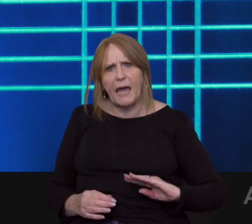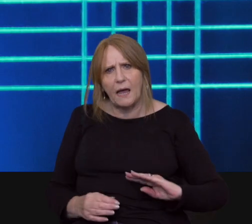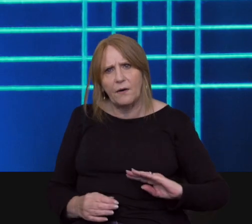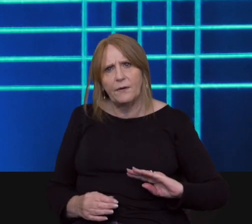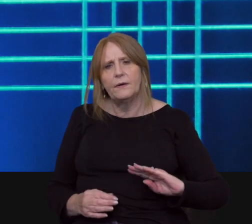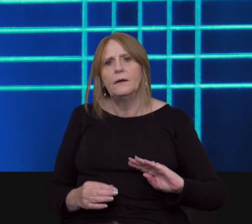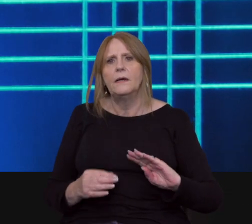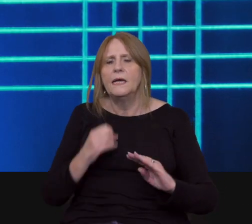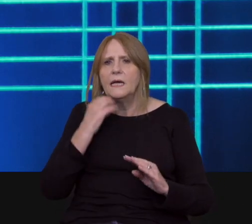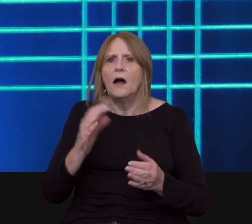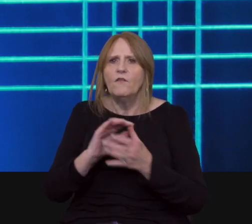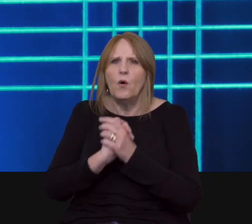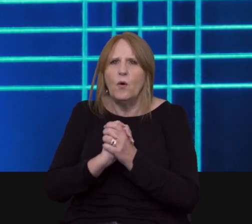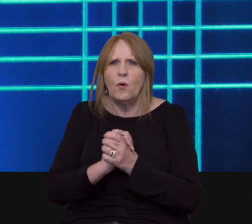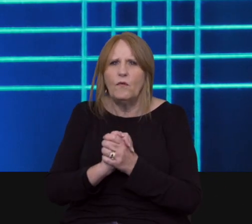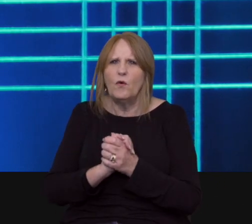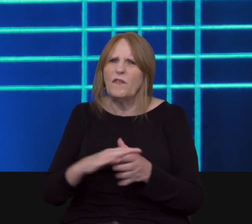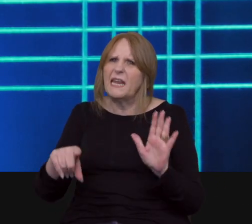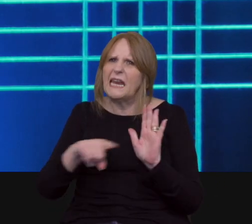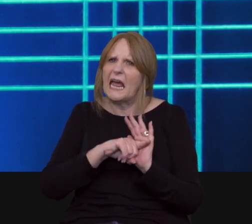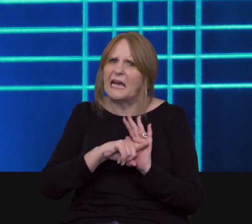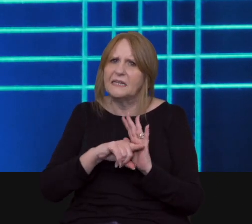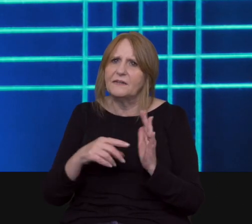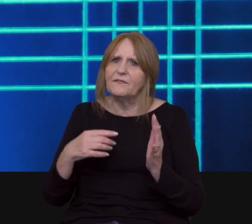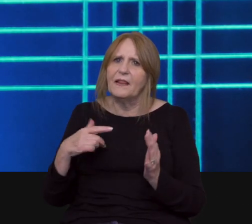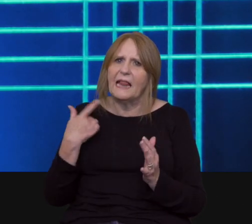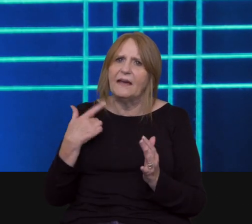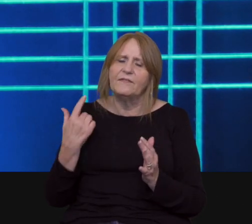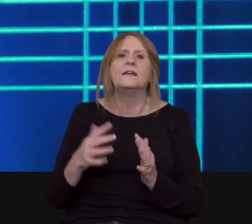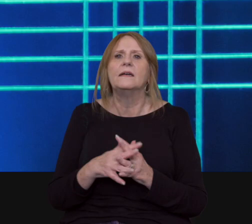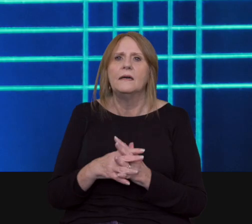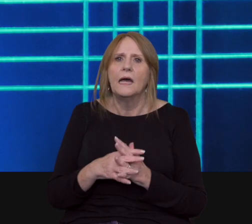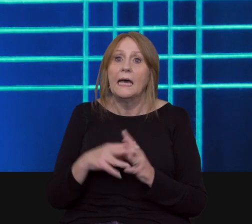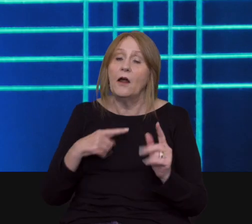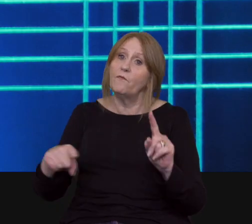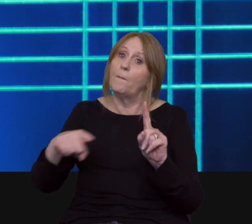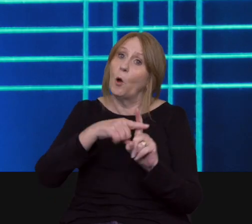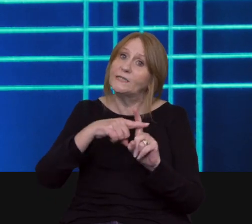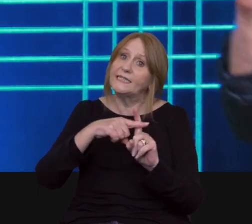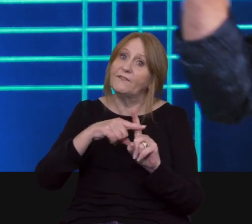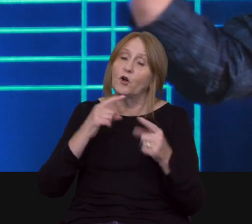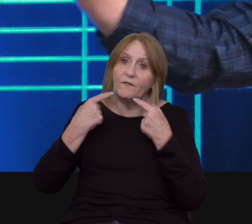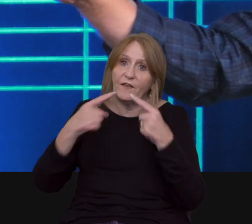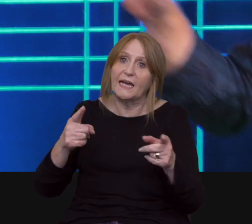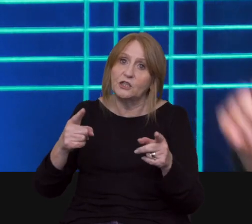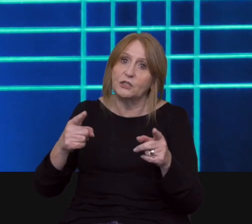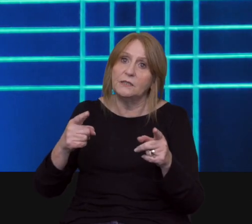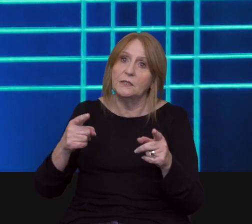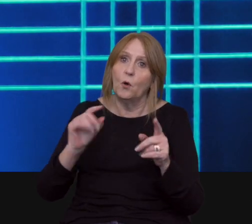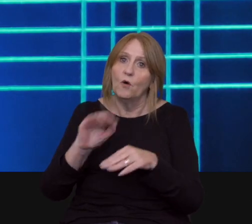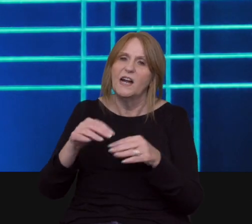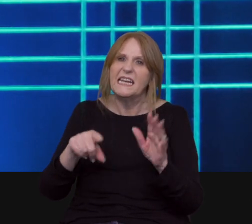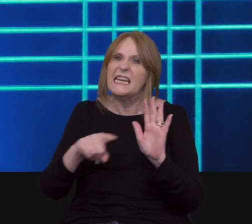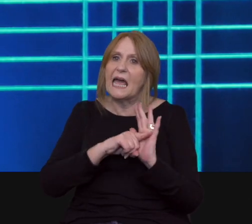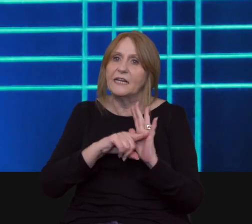Enough hope over the negativity. Enough positive confession over the negative